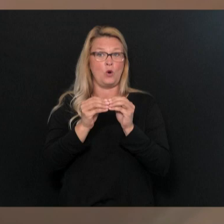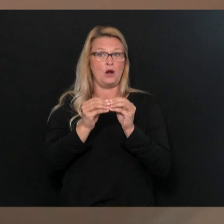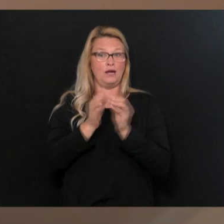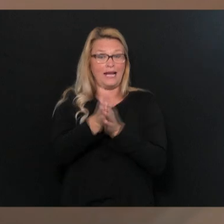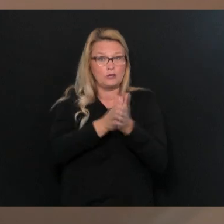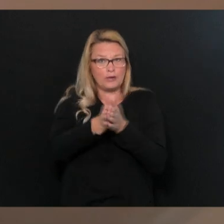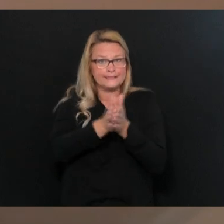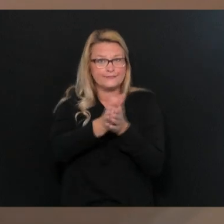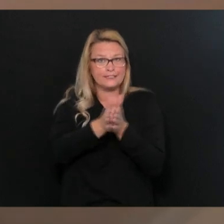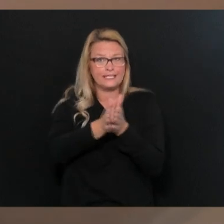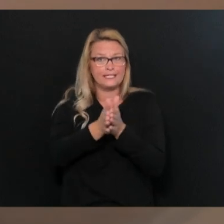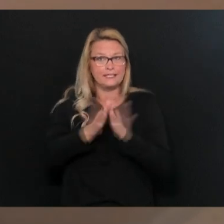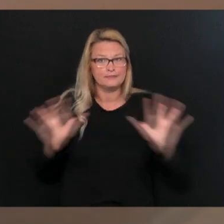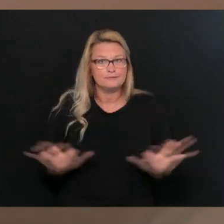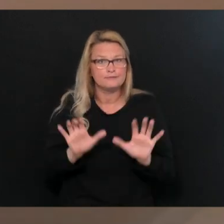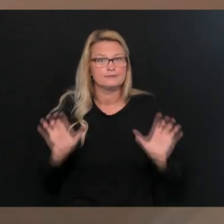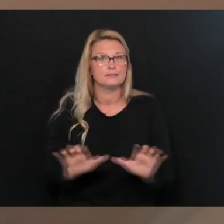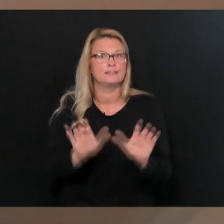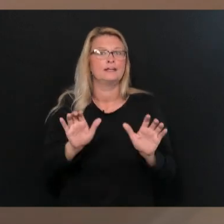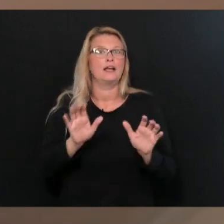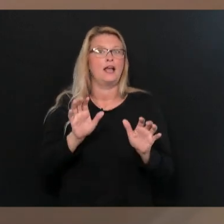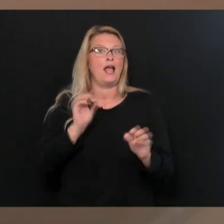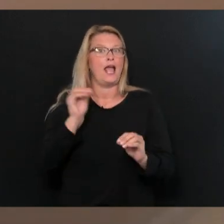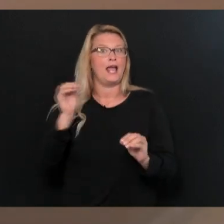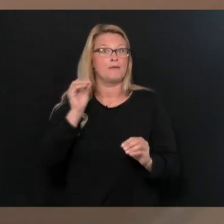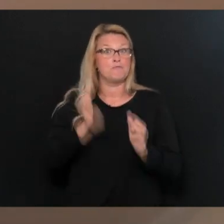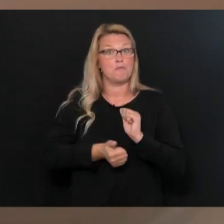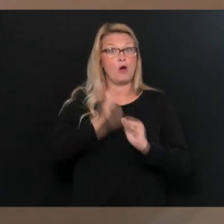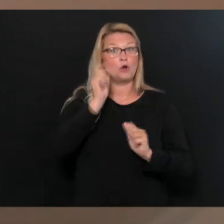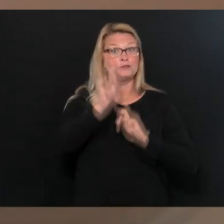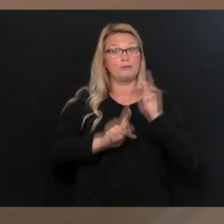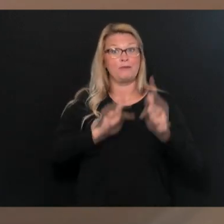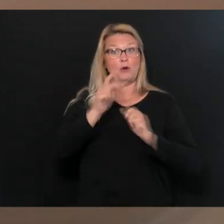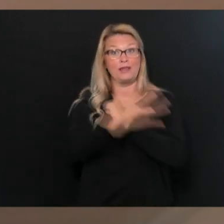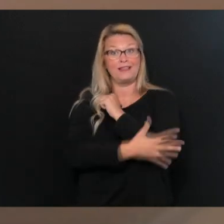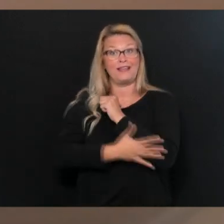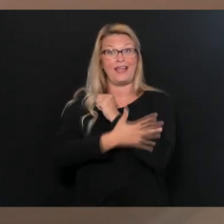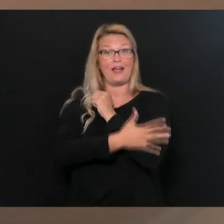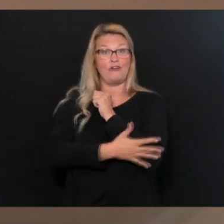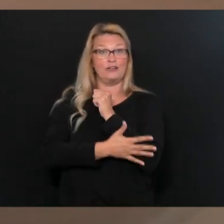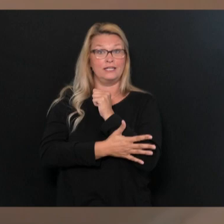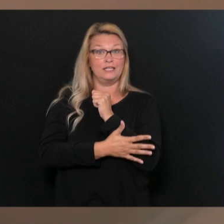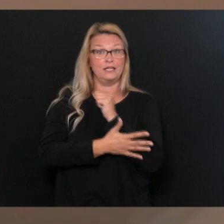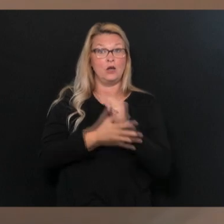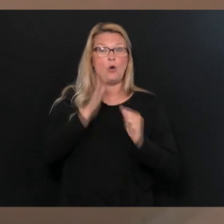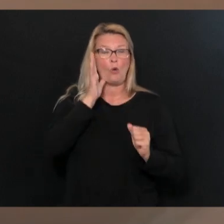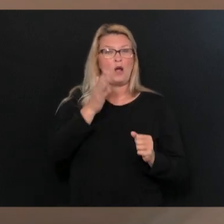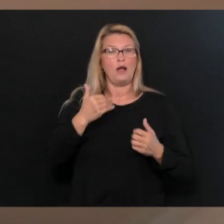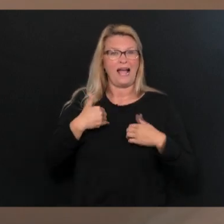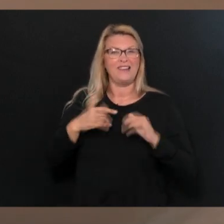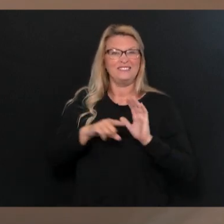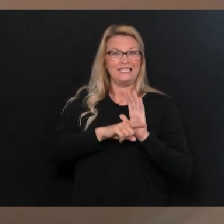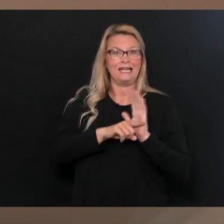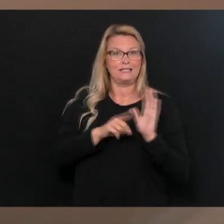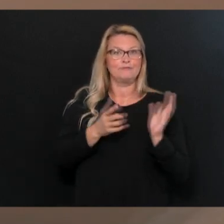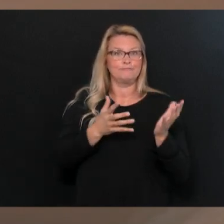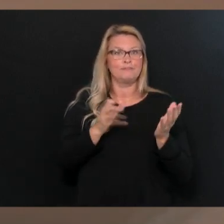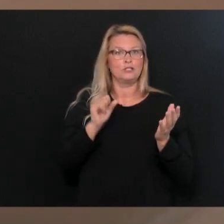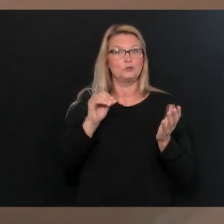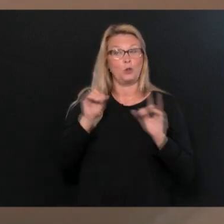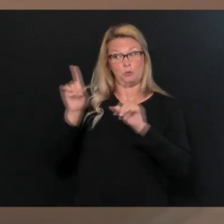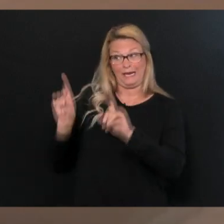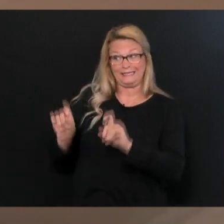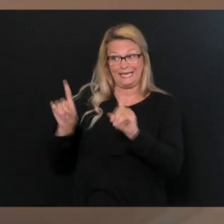aggressively. And we also know that because most people in the county will be negative for COVID-19, that by